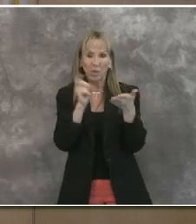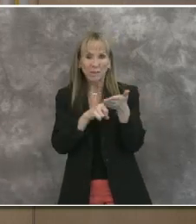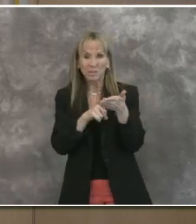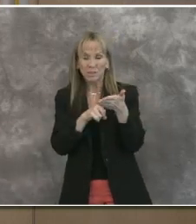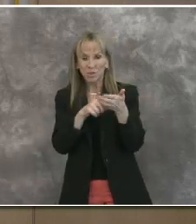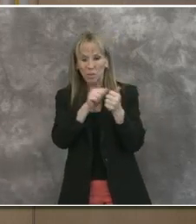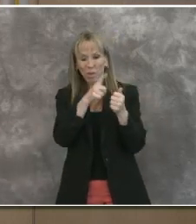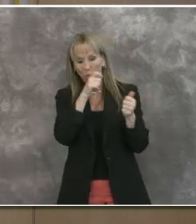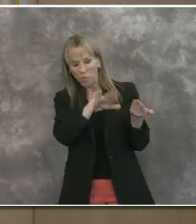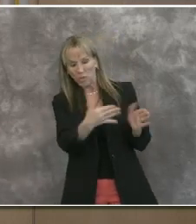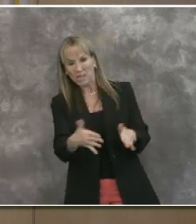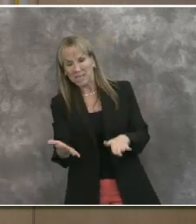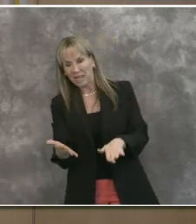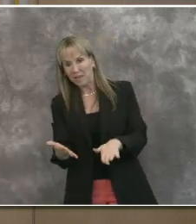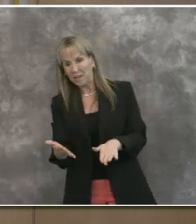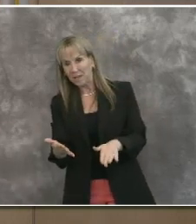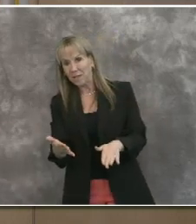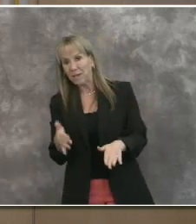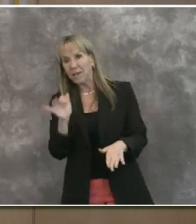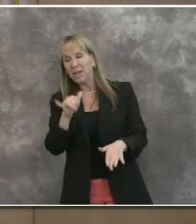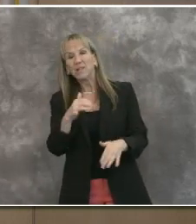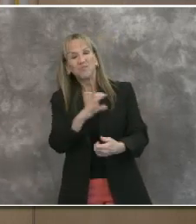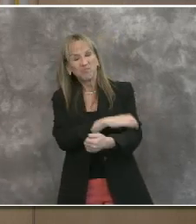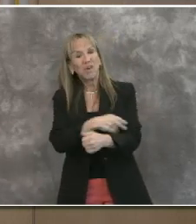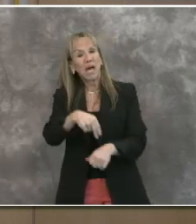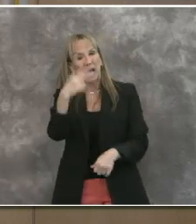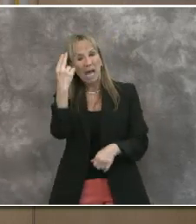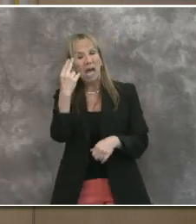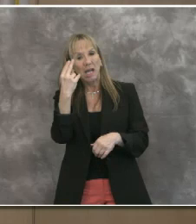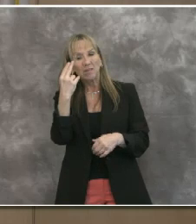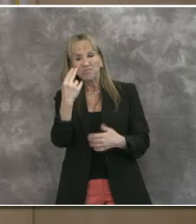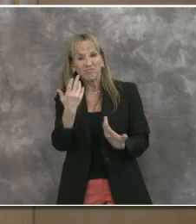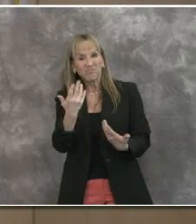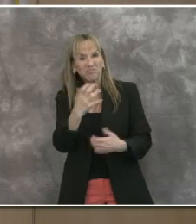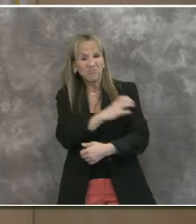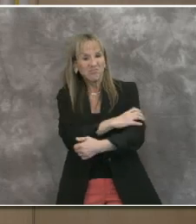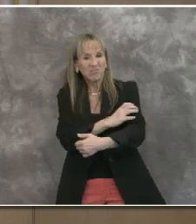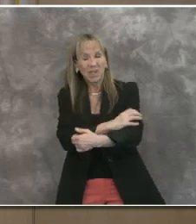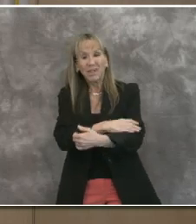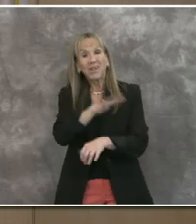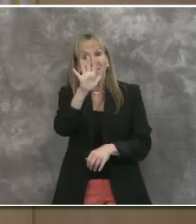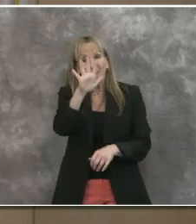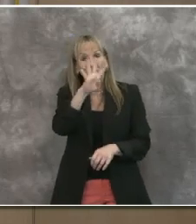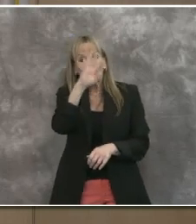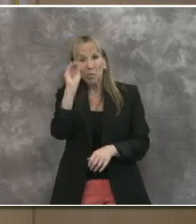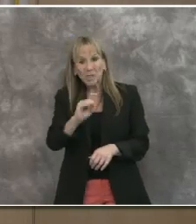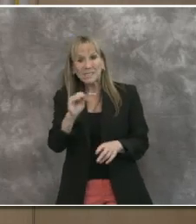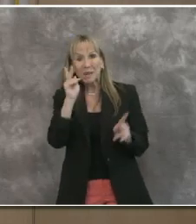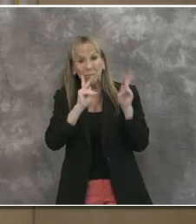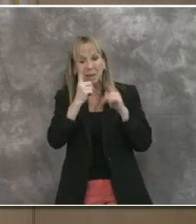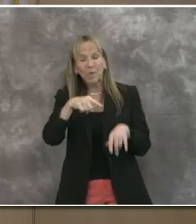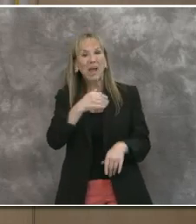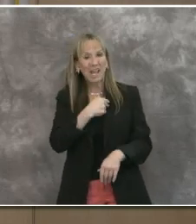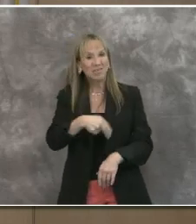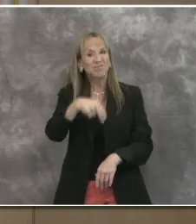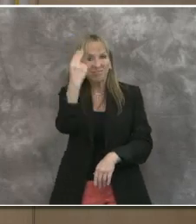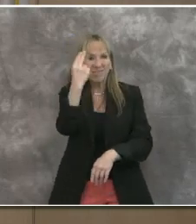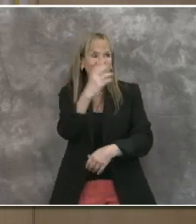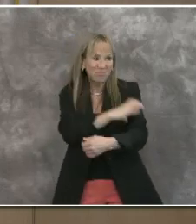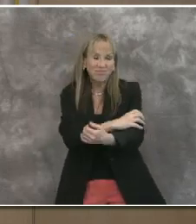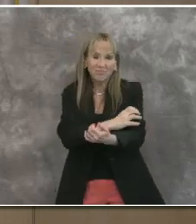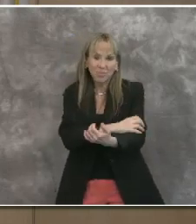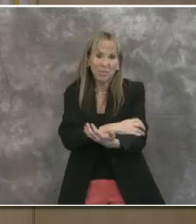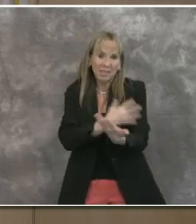in the deaths in San Diego is hypertension. Actually, 54% of our cases have hypertension as an underlying